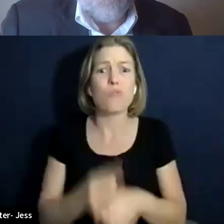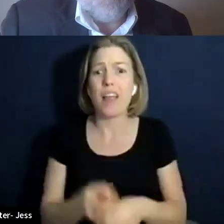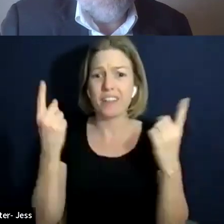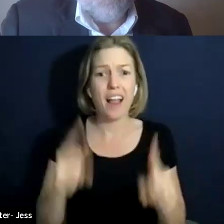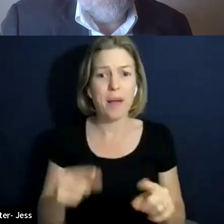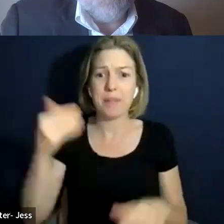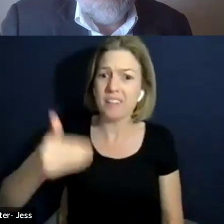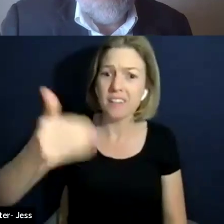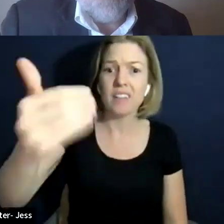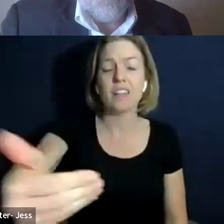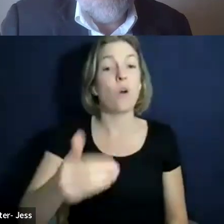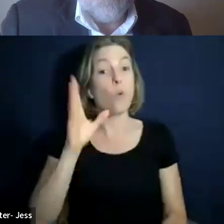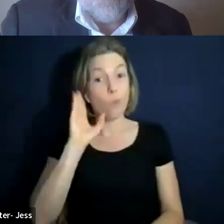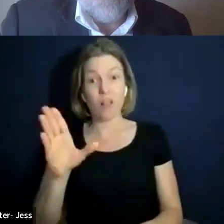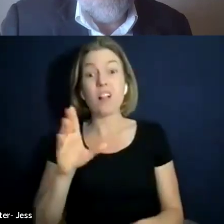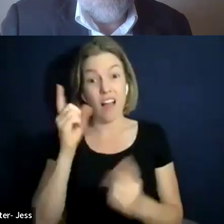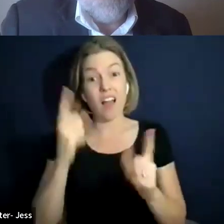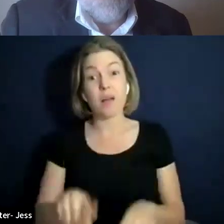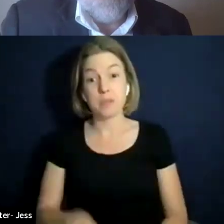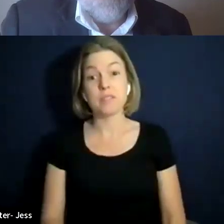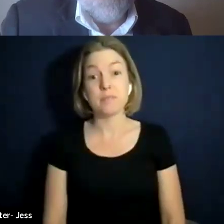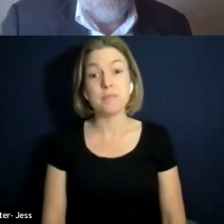be a factor.